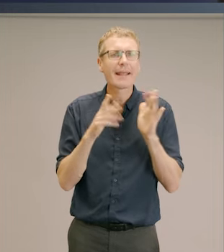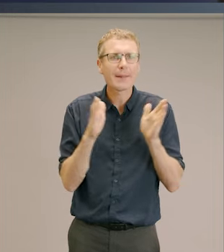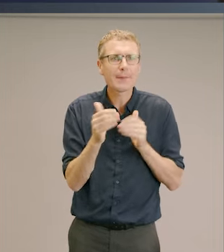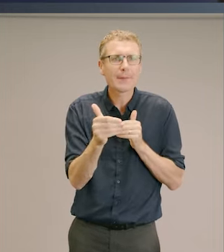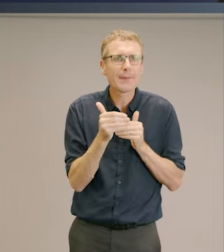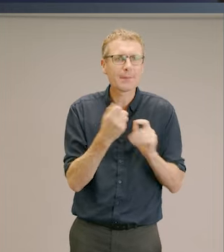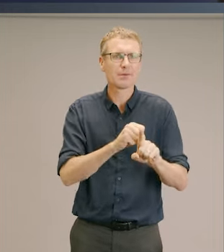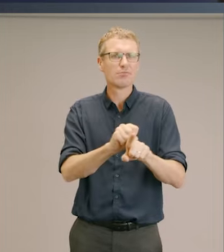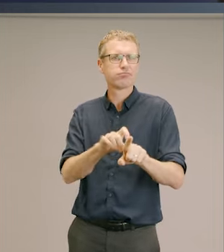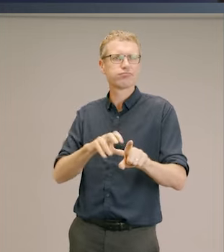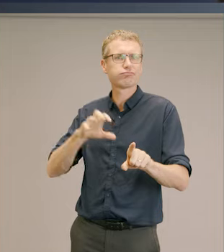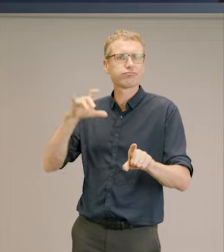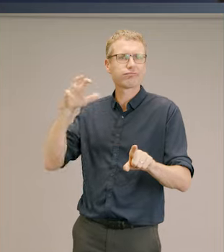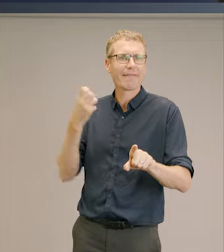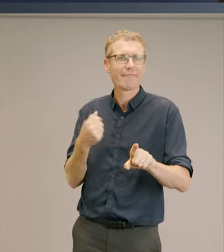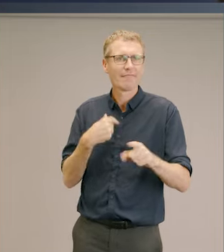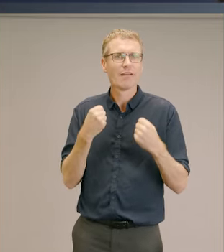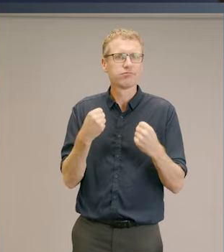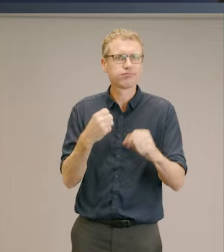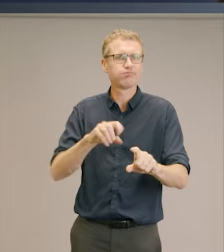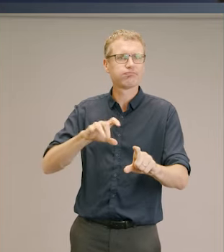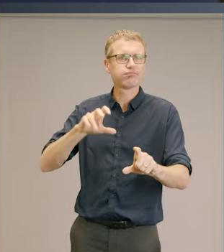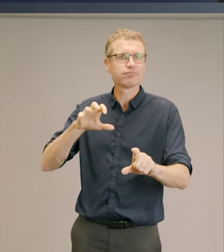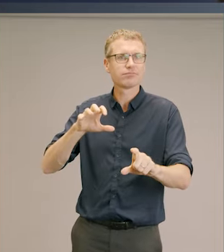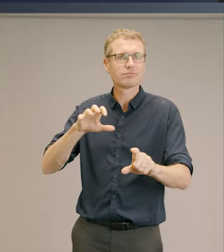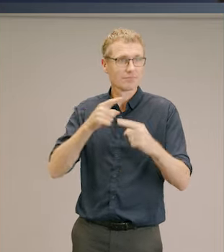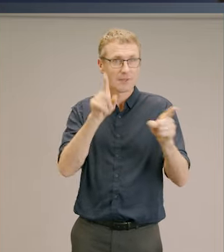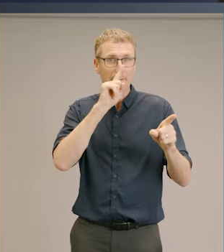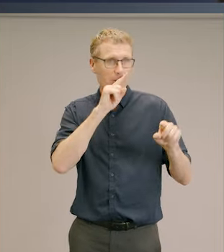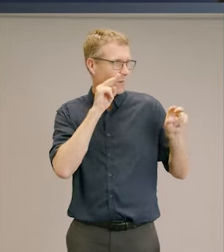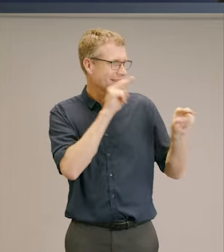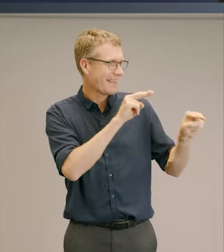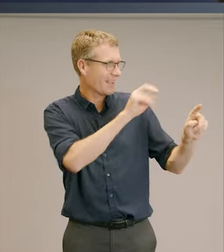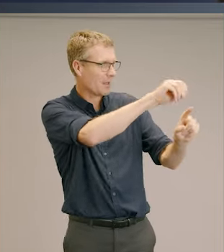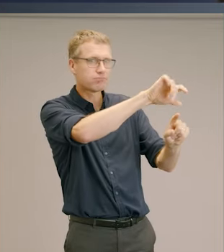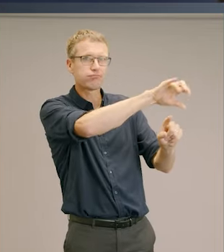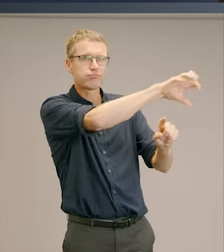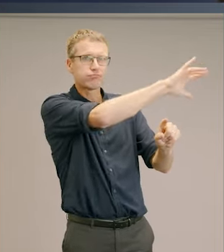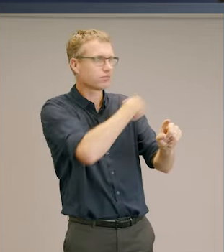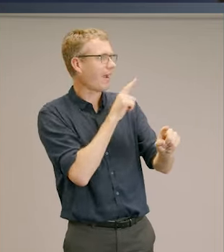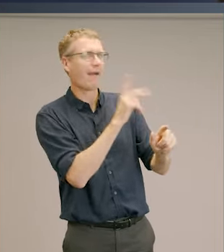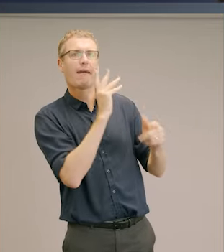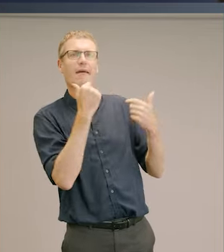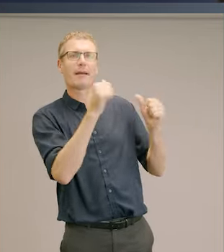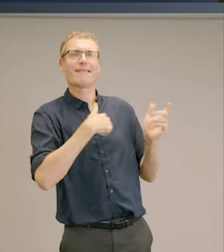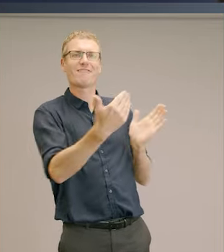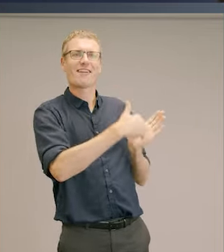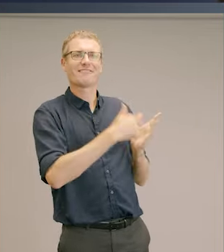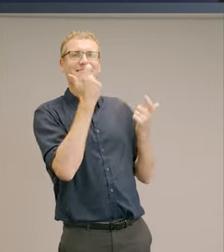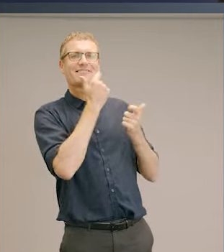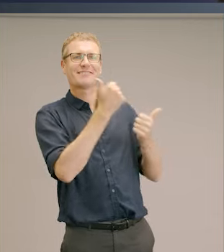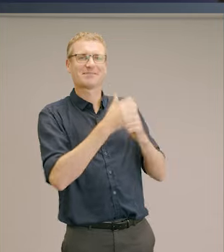metro, which poured smoke out everywhere we went. There were no surprises that we'd turned up because this cloud of smoke arrived wherever we